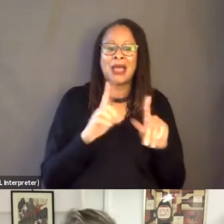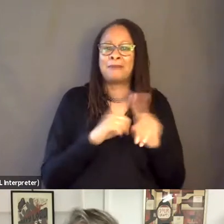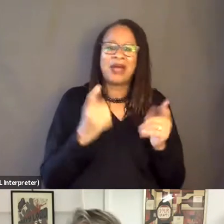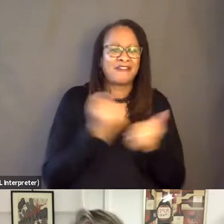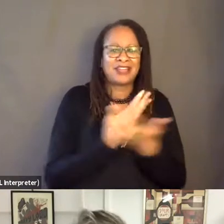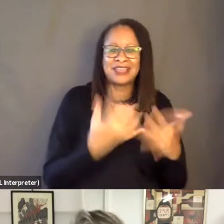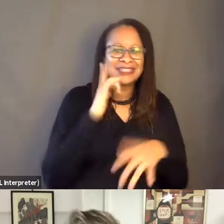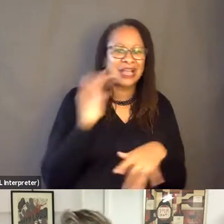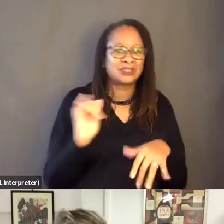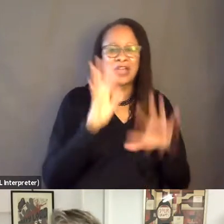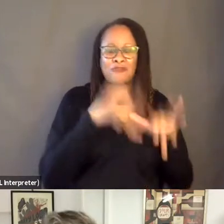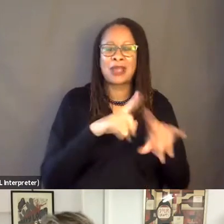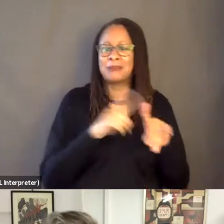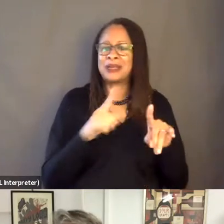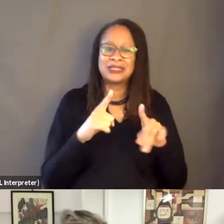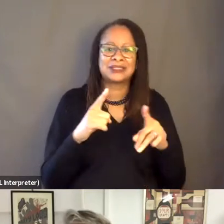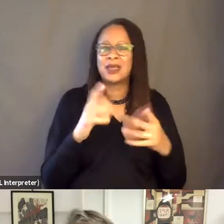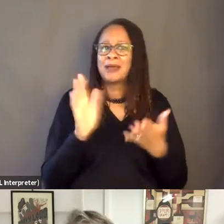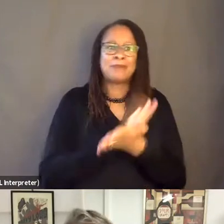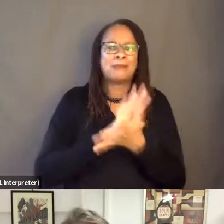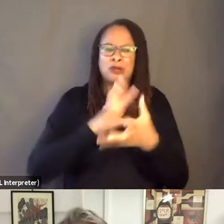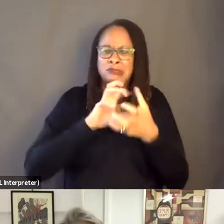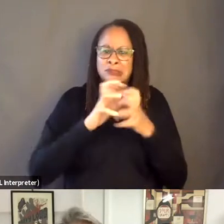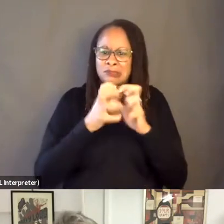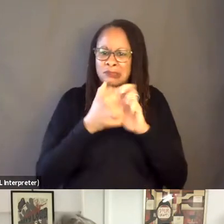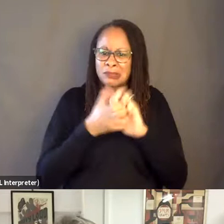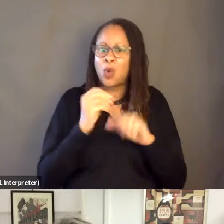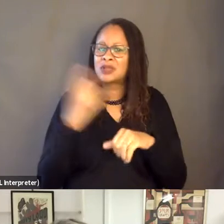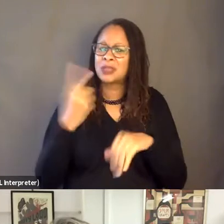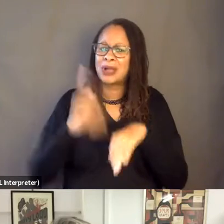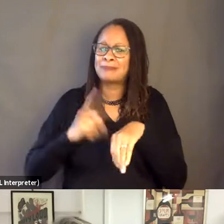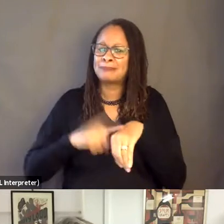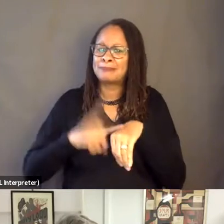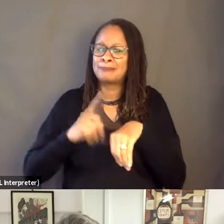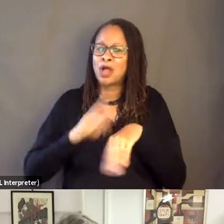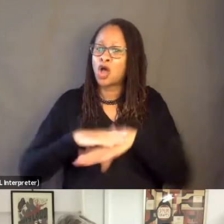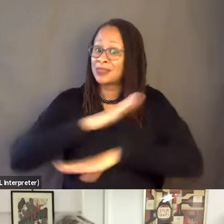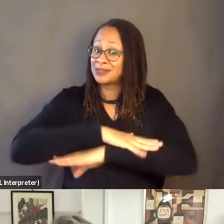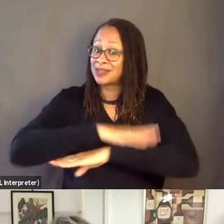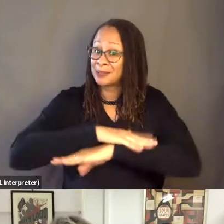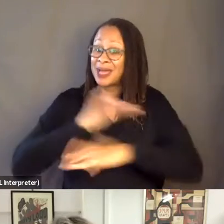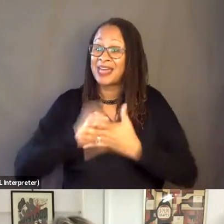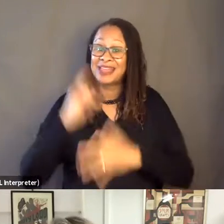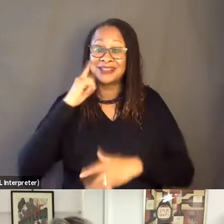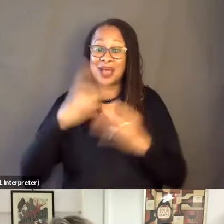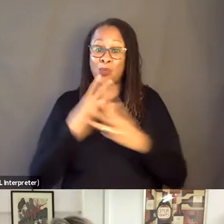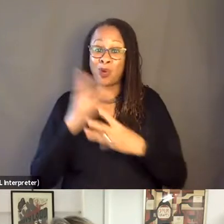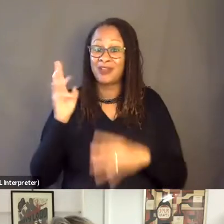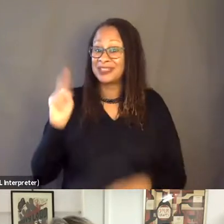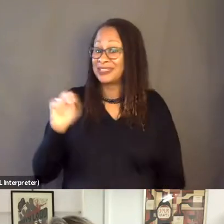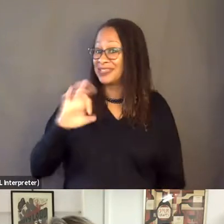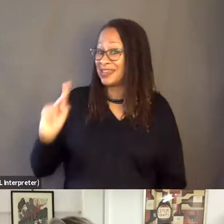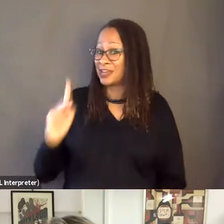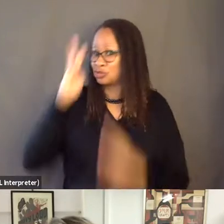paper or it's tapping on a table or it's, And I think that sound world he's created is